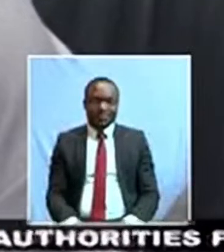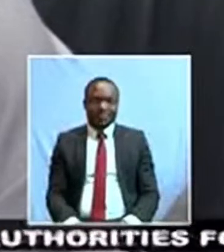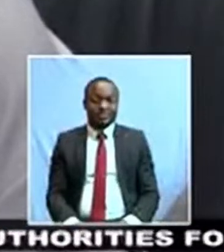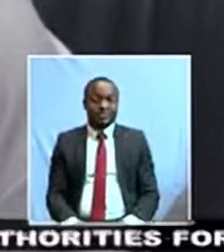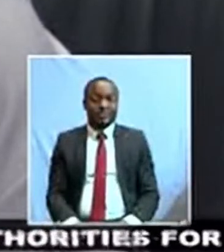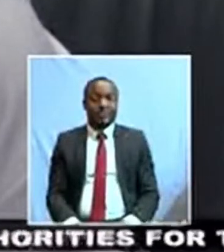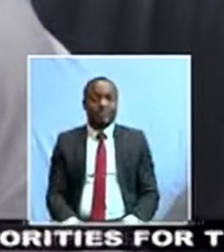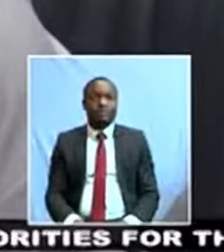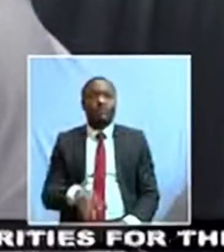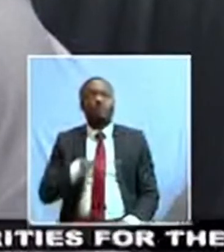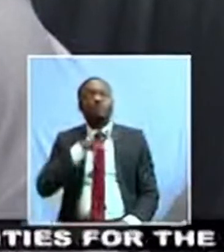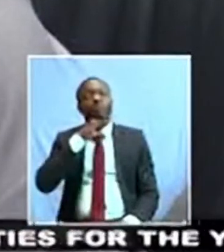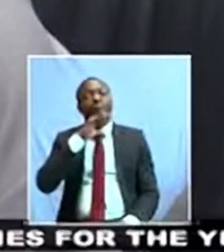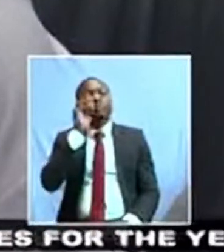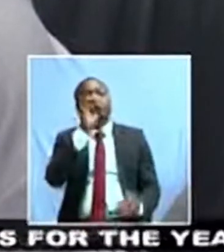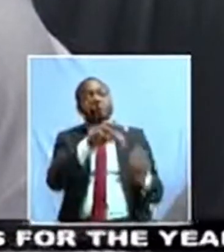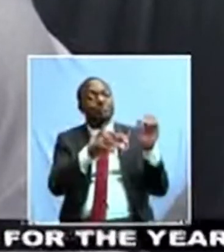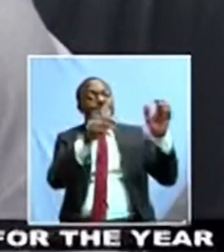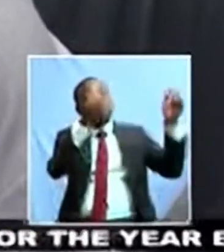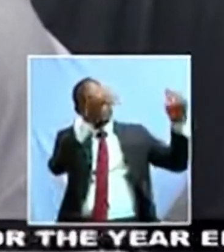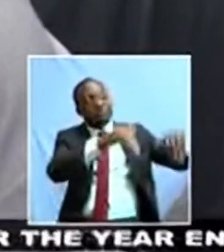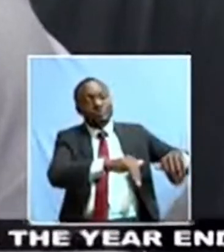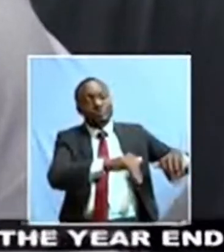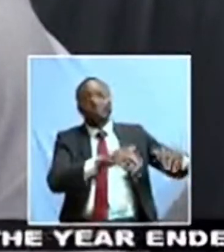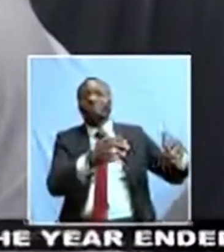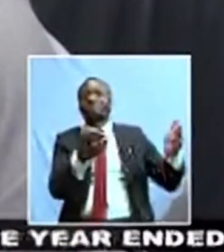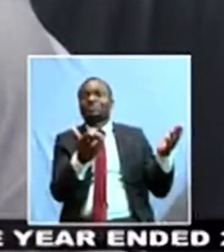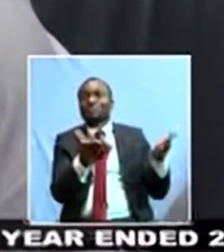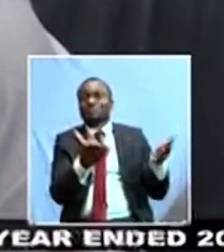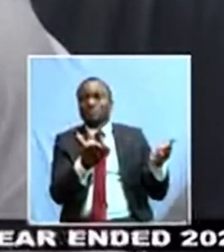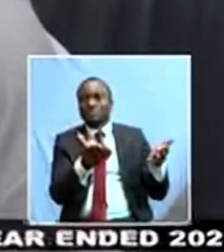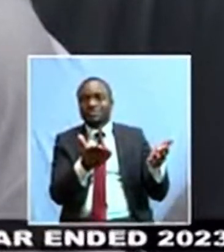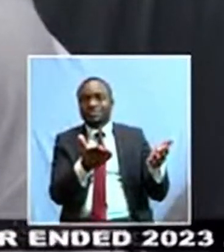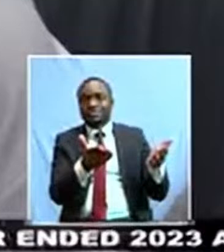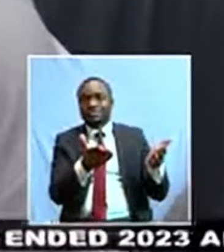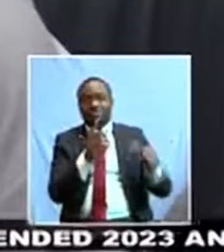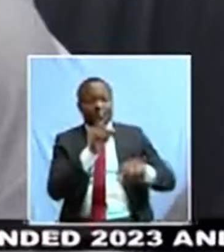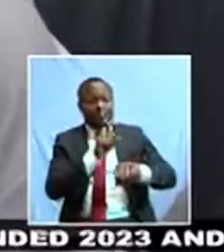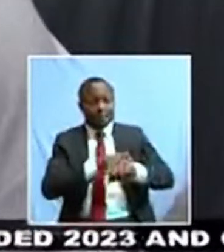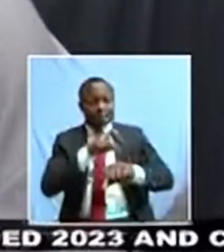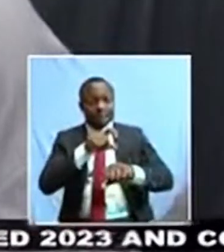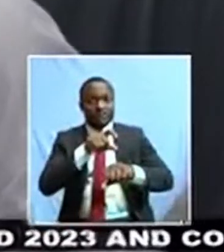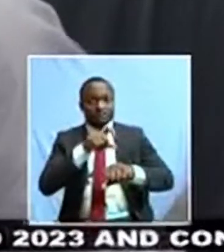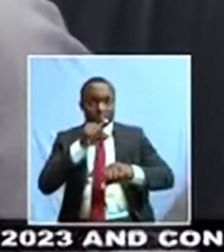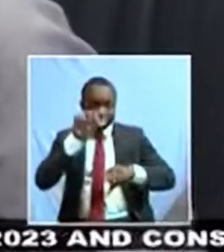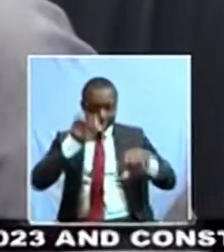waste bins and receptacles at the time of audit, and